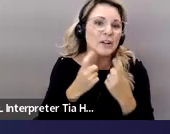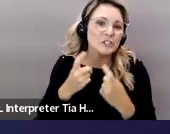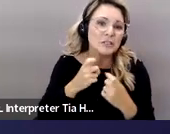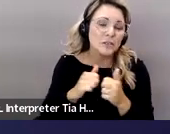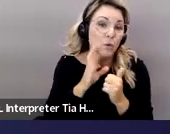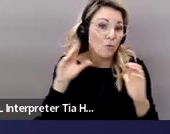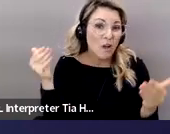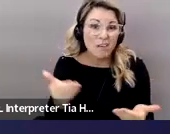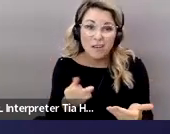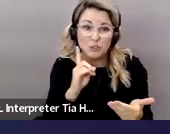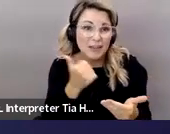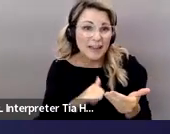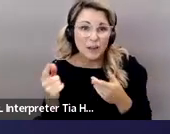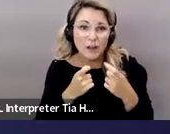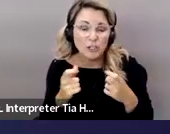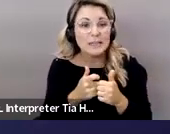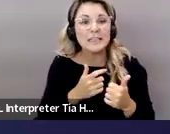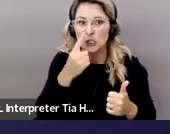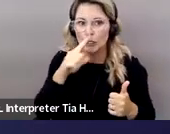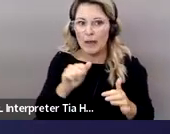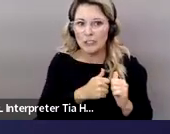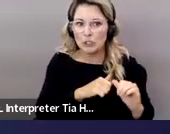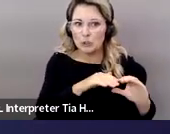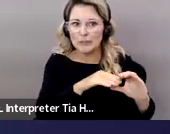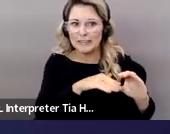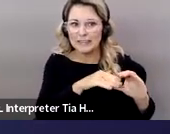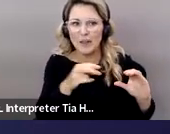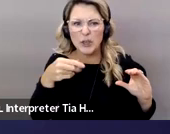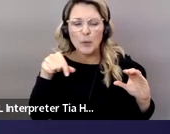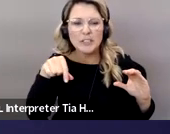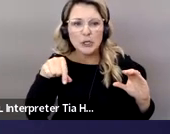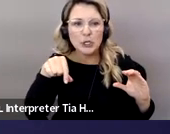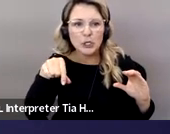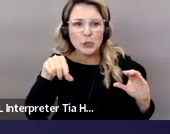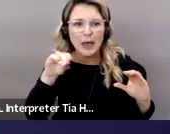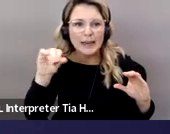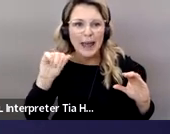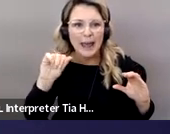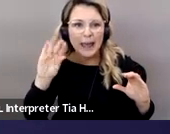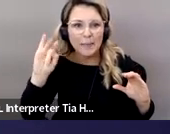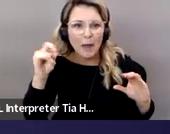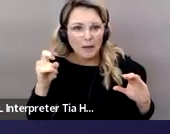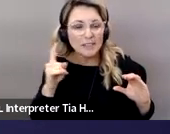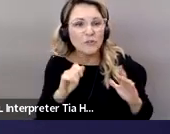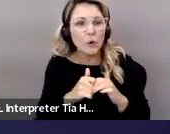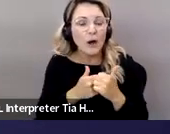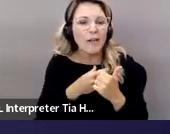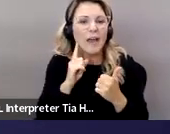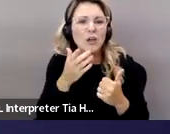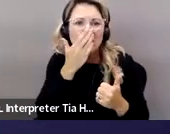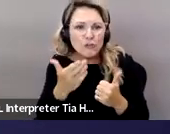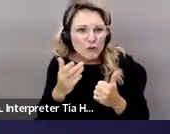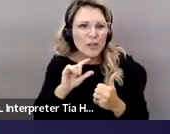participants. Please type your questions for our speakers in the Q&A box for a robust question and answer